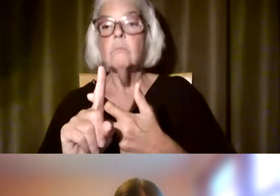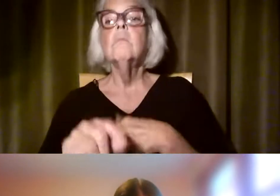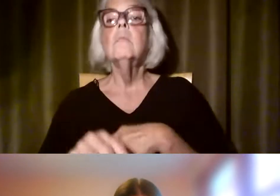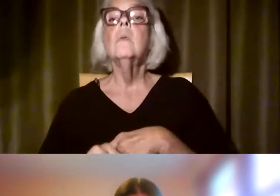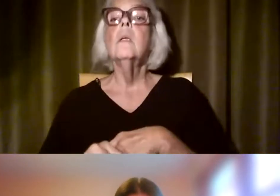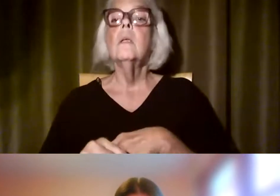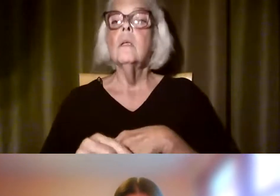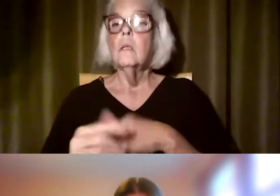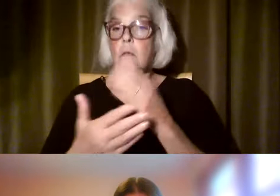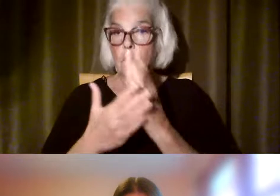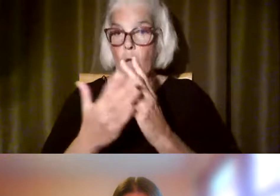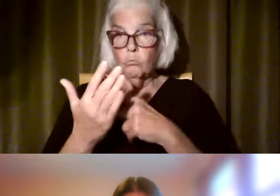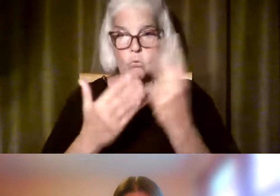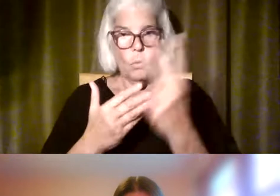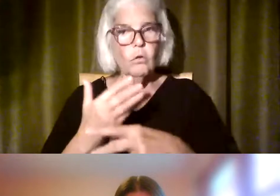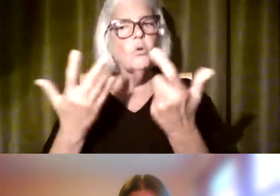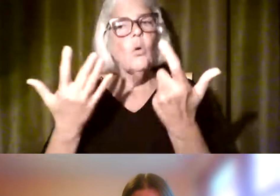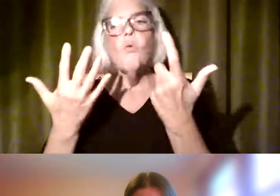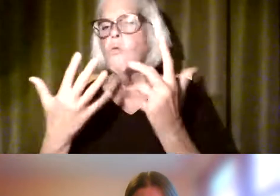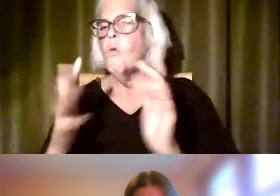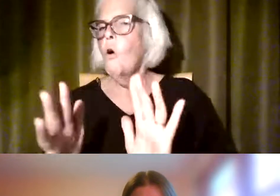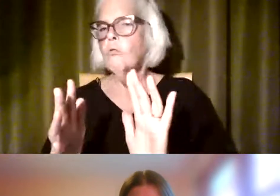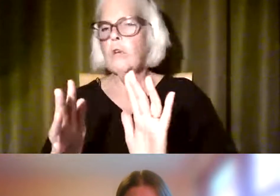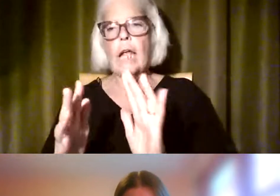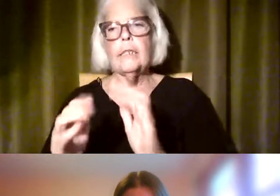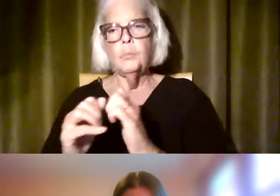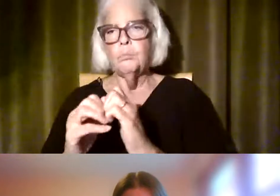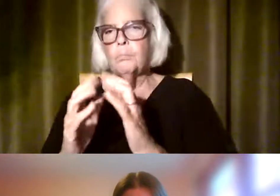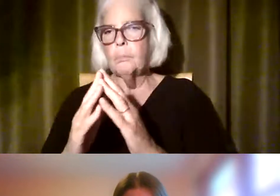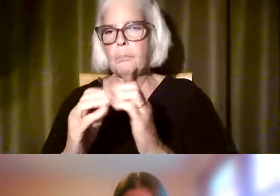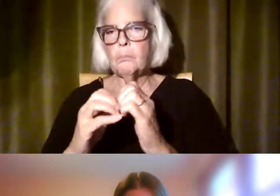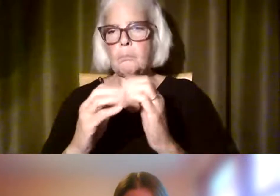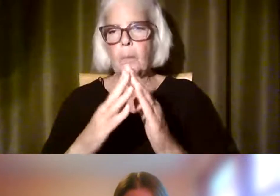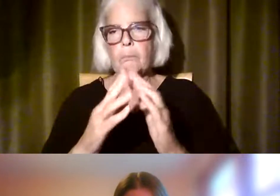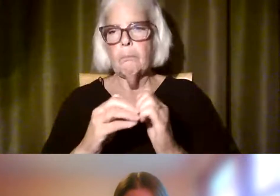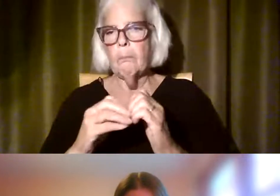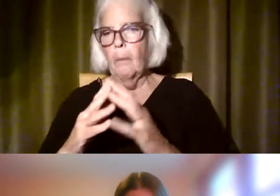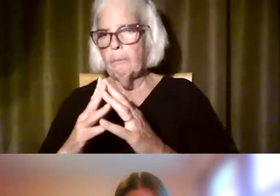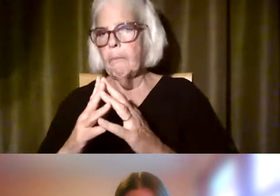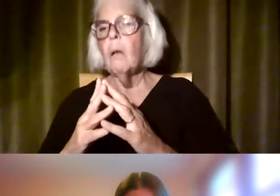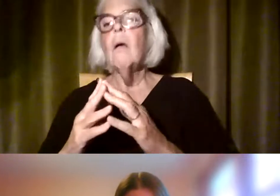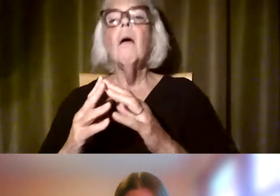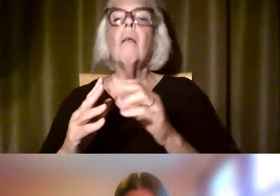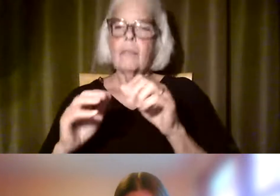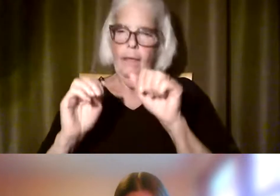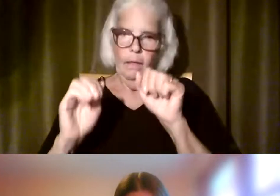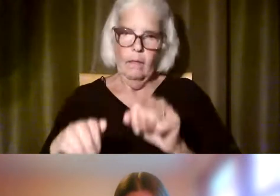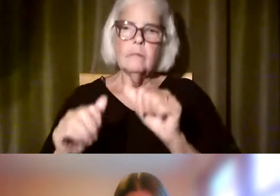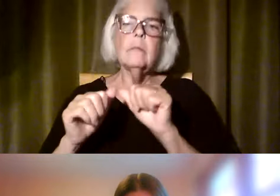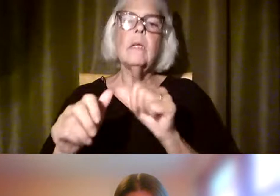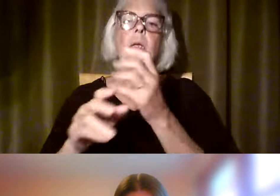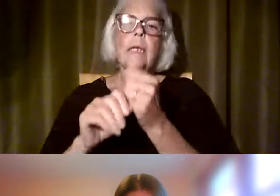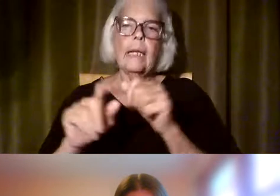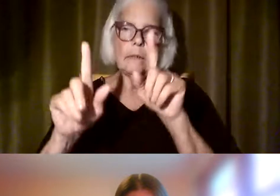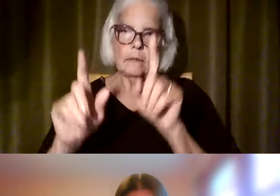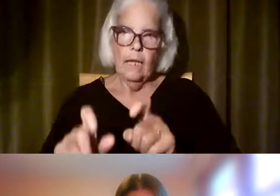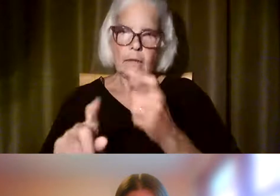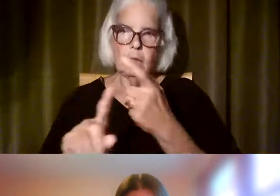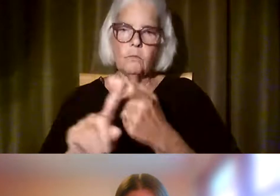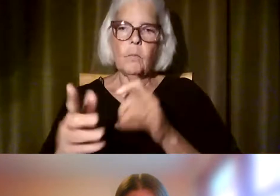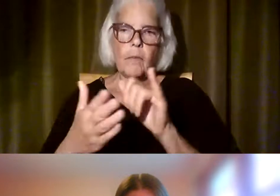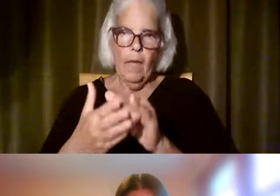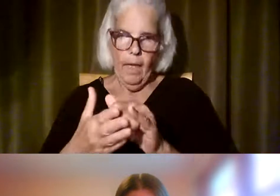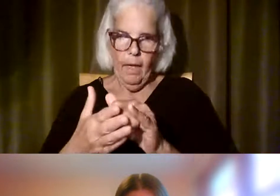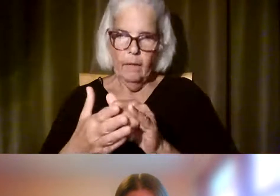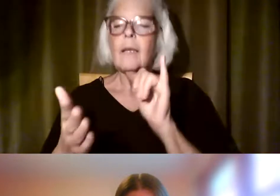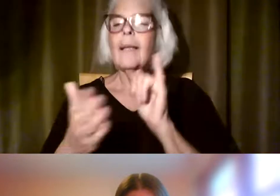those programs can continue to access tests through that program. So that includes congregate shelters,